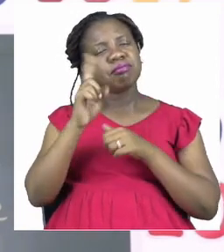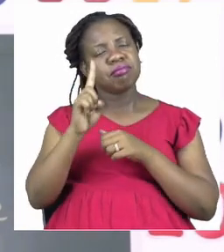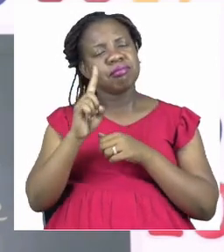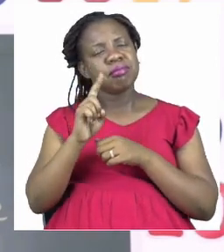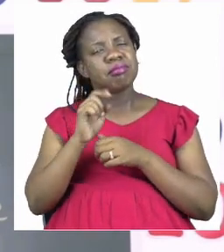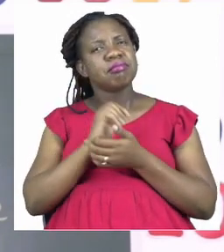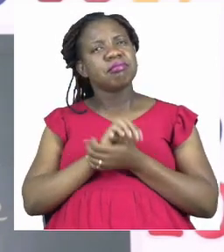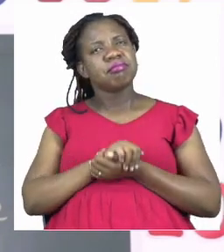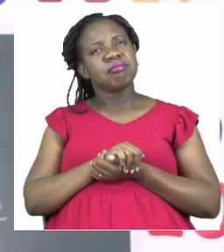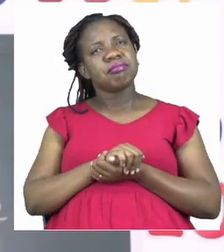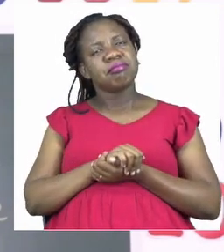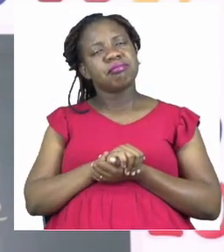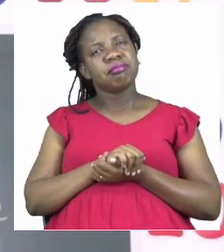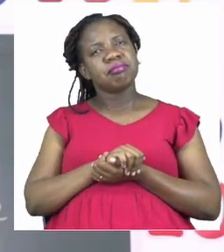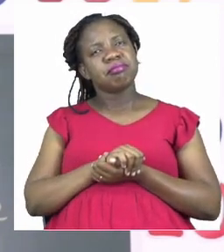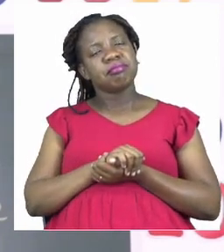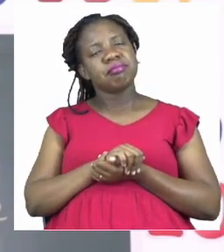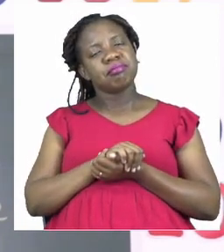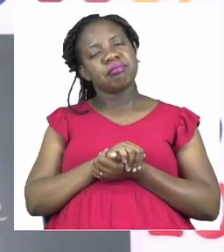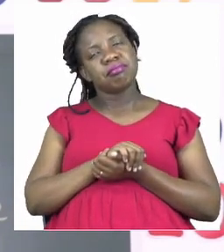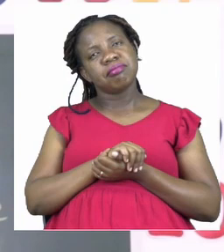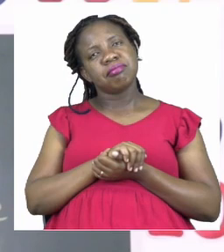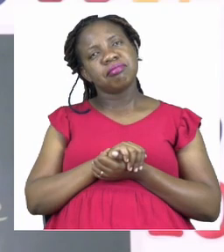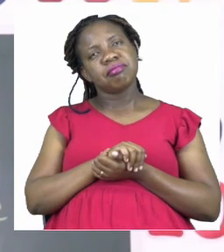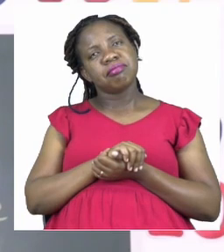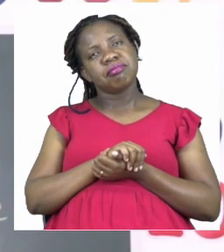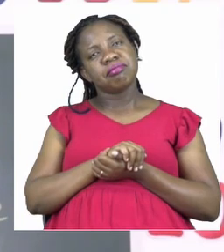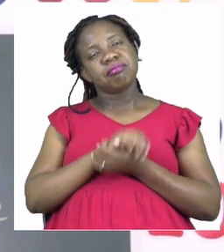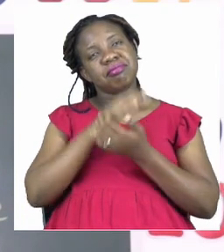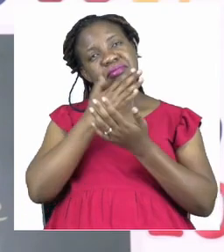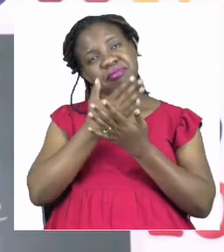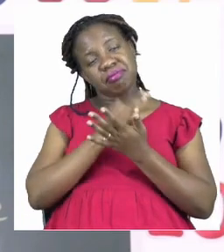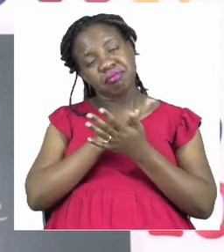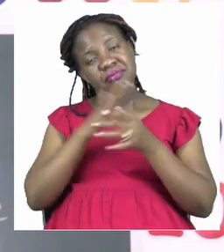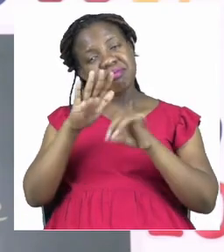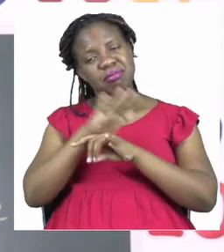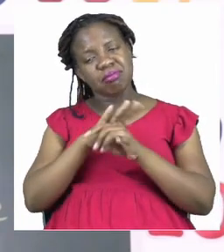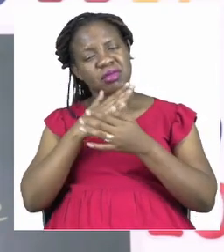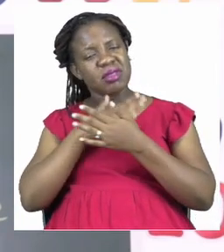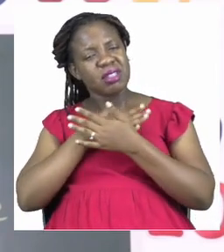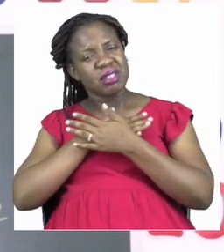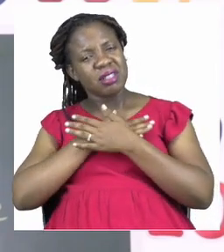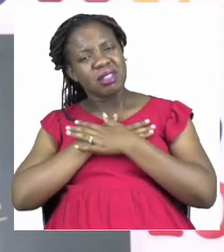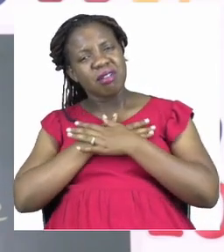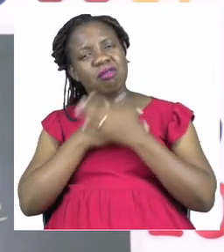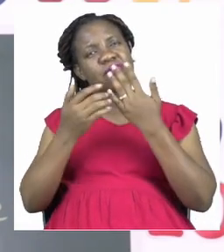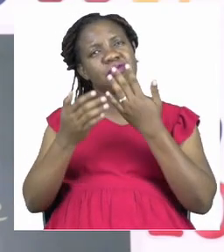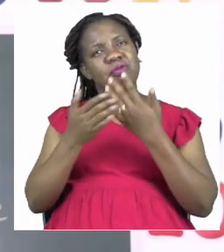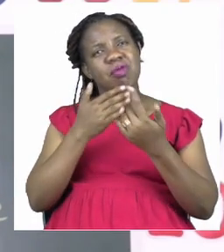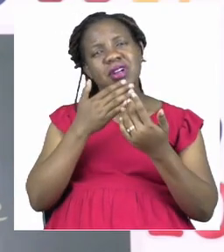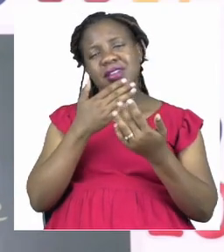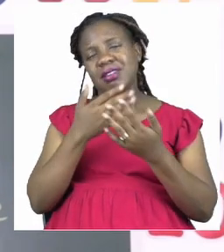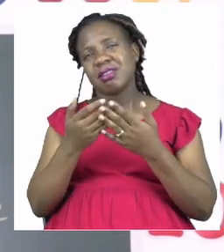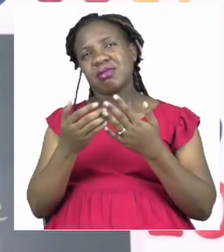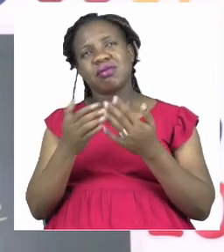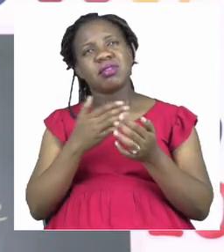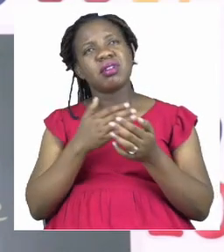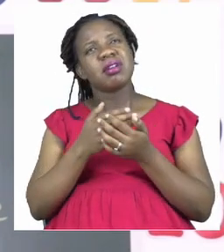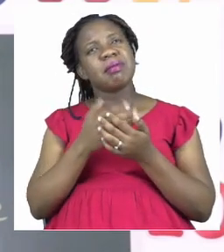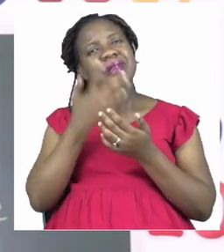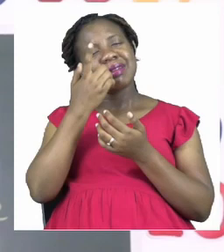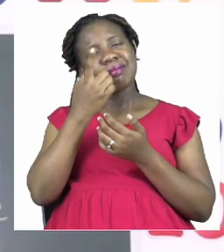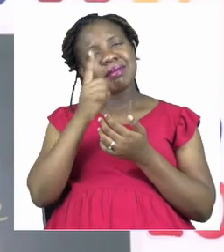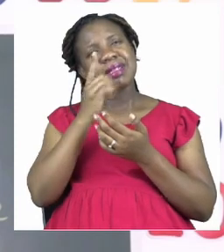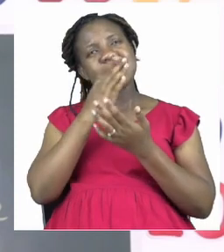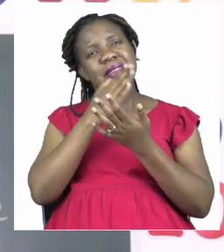like pup and meat. Then you tell us why you love